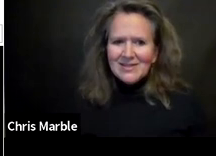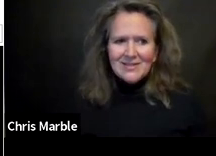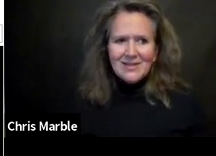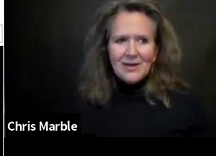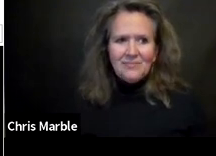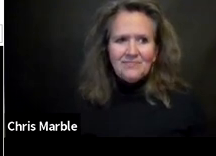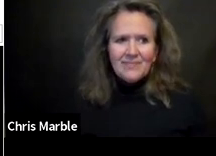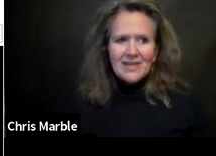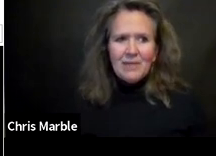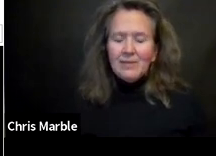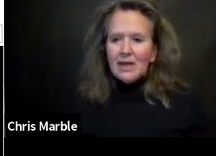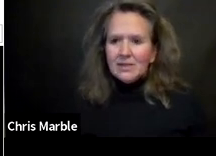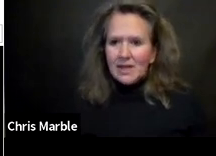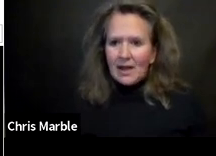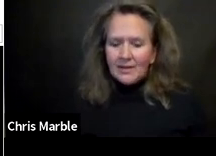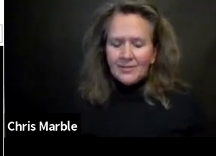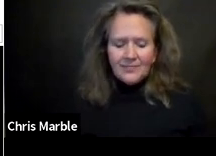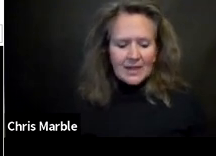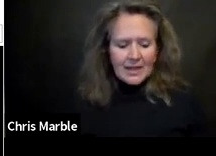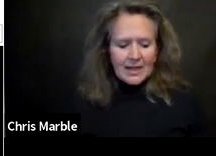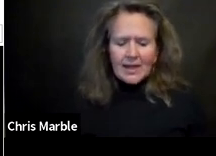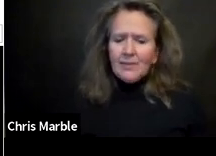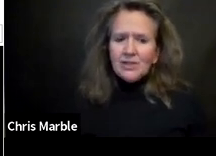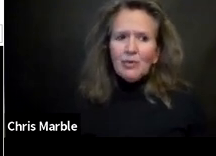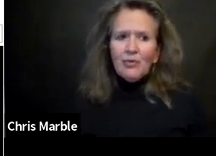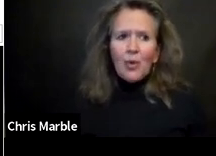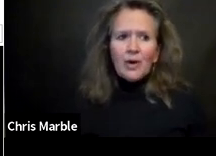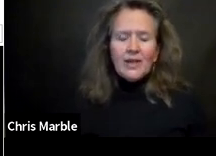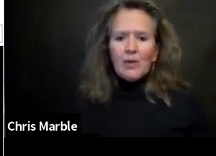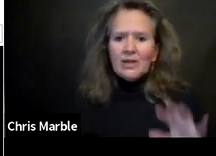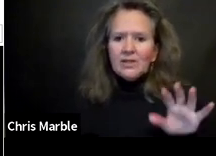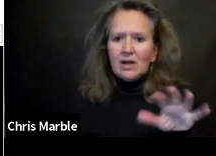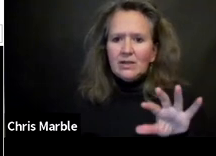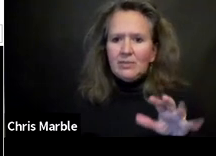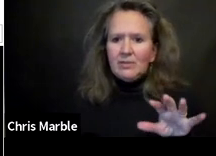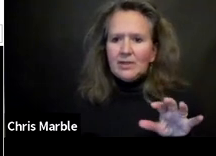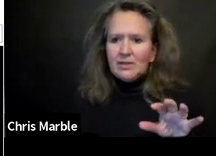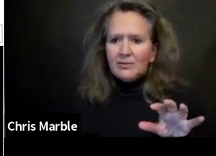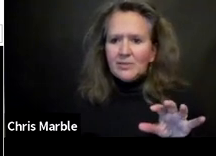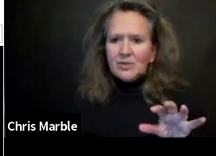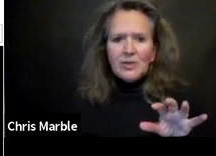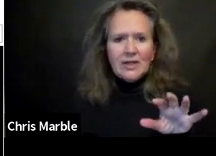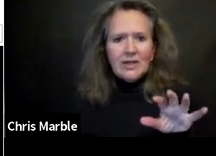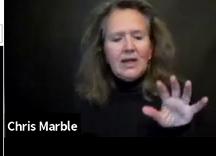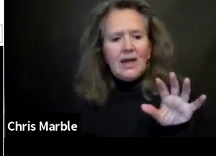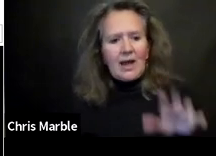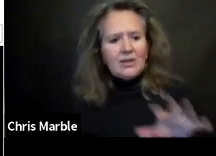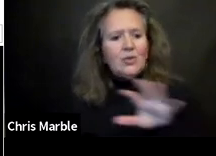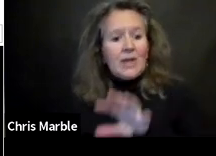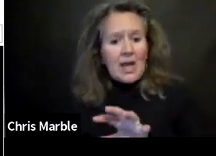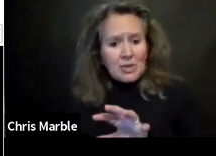one is maybe not as high. And I mentioned before that I wanted to talk a little bit about the difference between